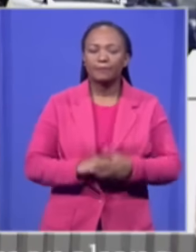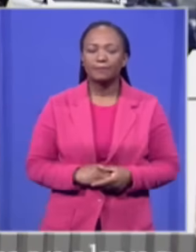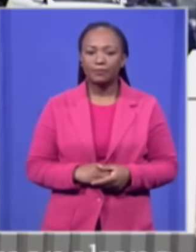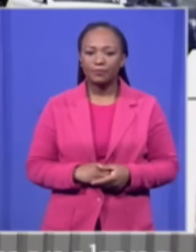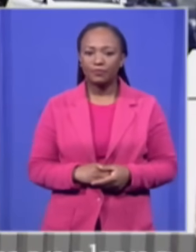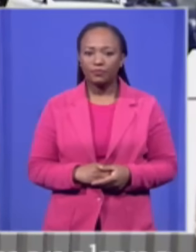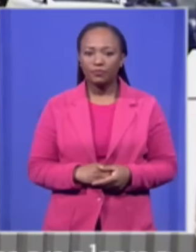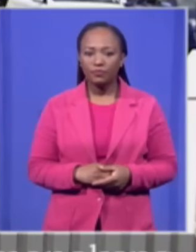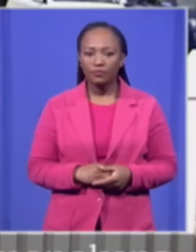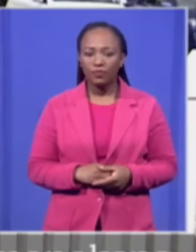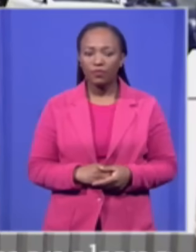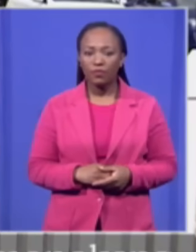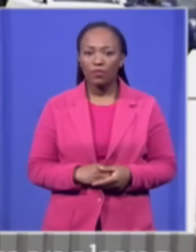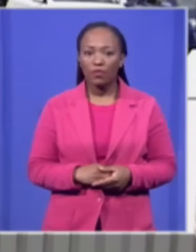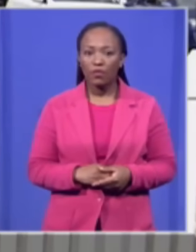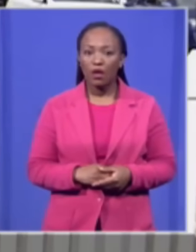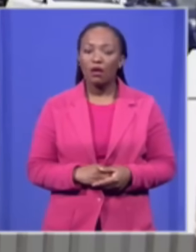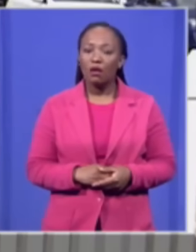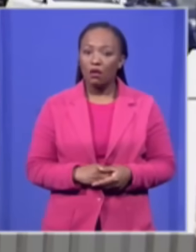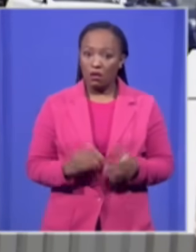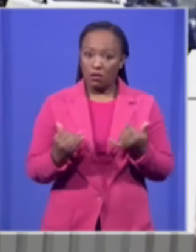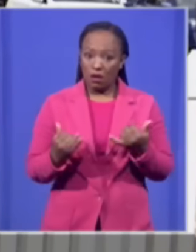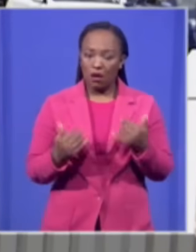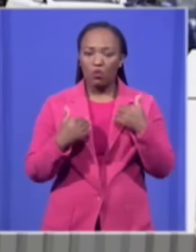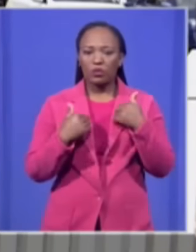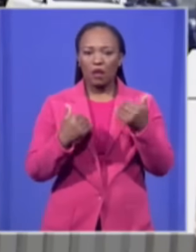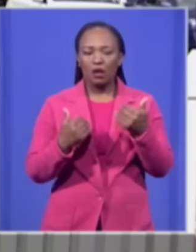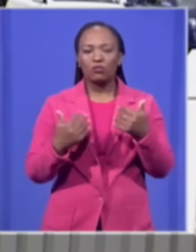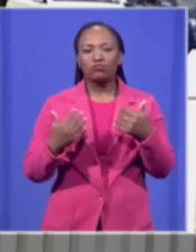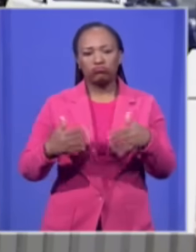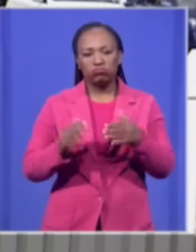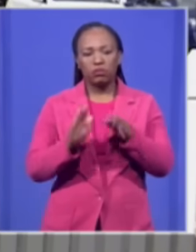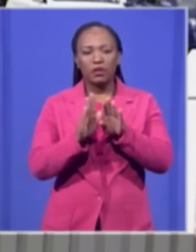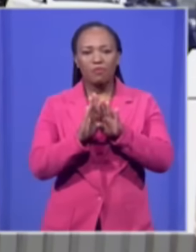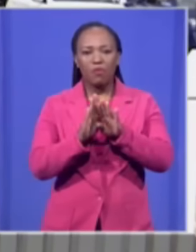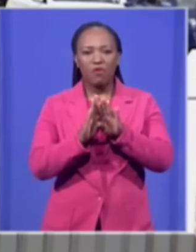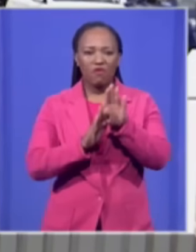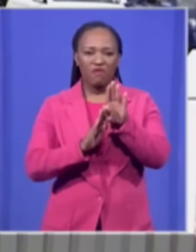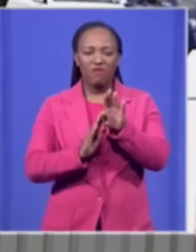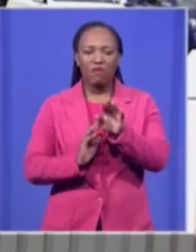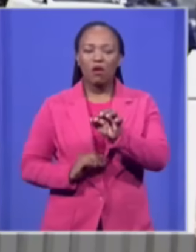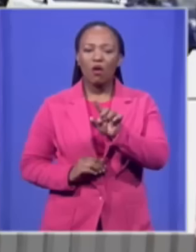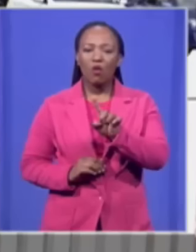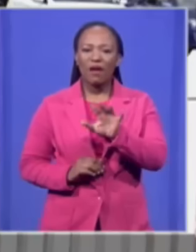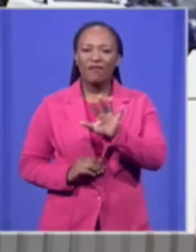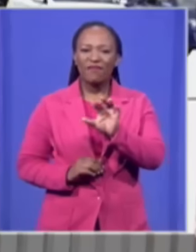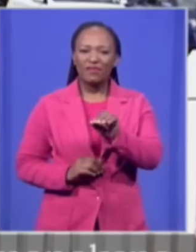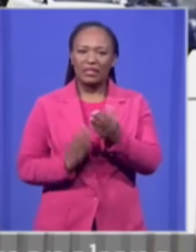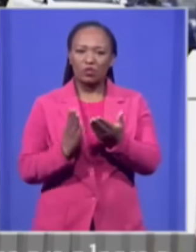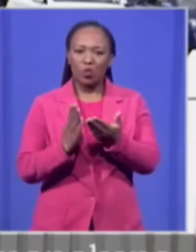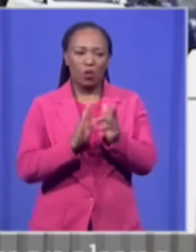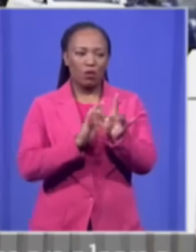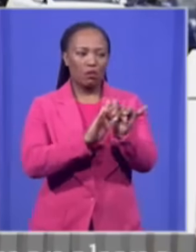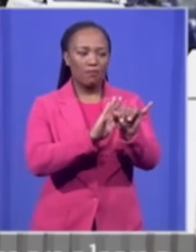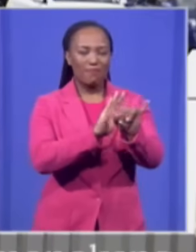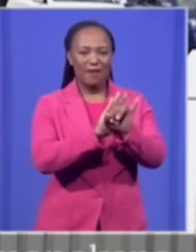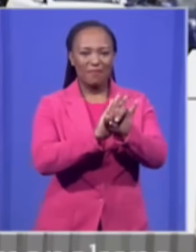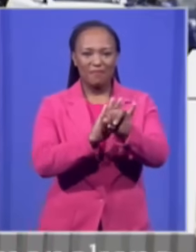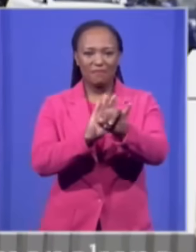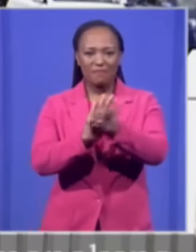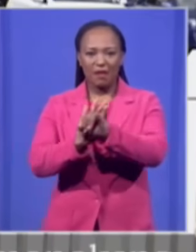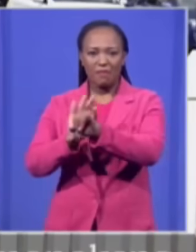is beginning now to bear some fruit because we are going to have 150 schools that we've identified where we are going